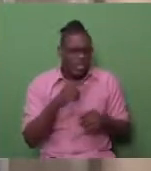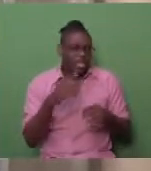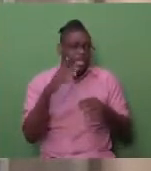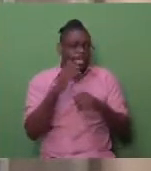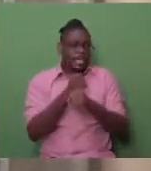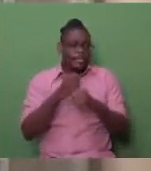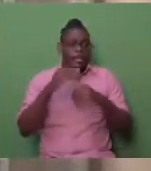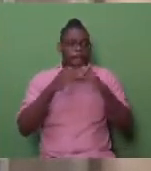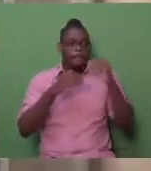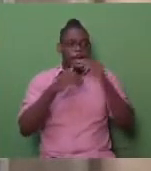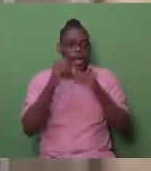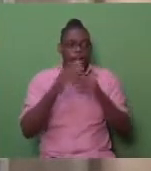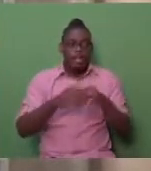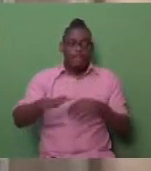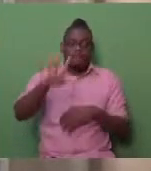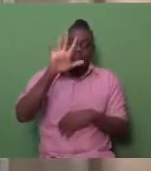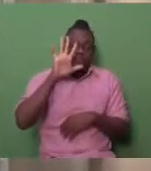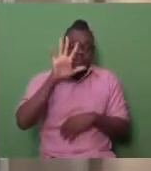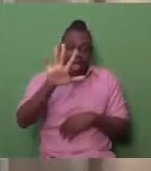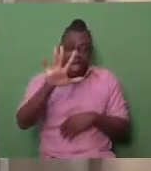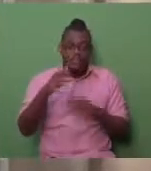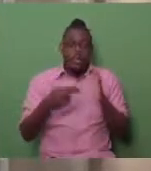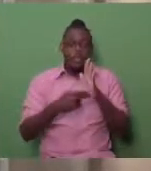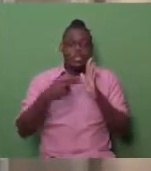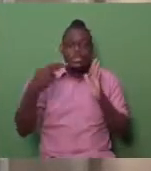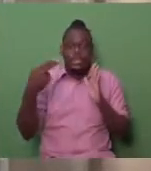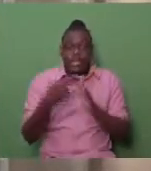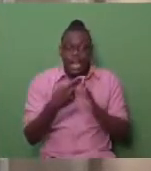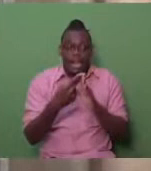you know. Five hotels this government wants to build.